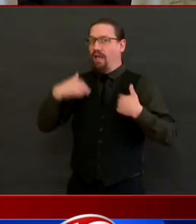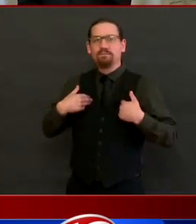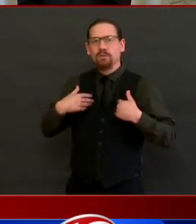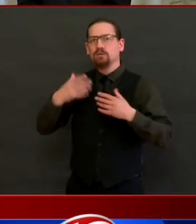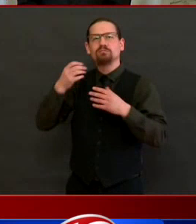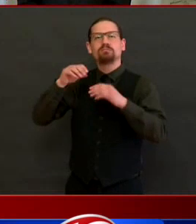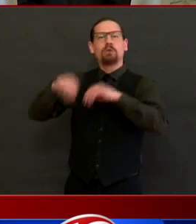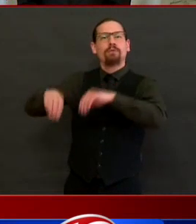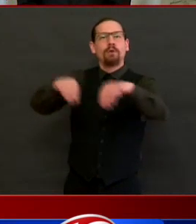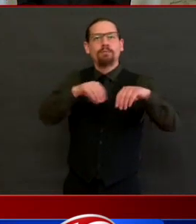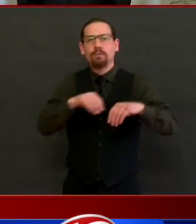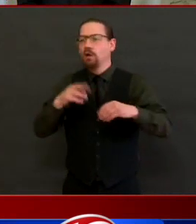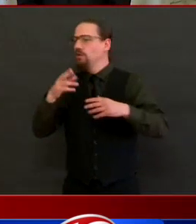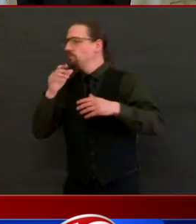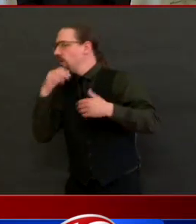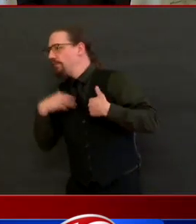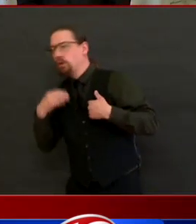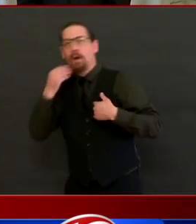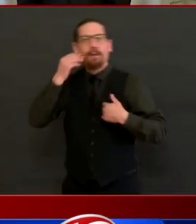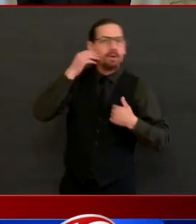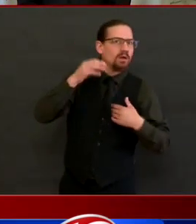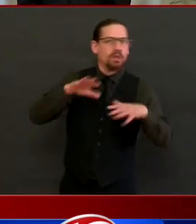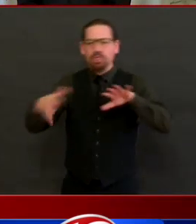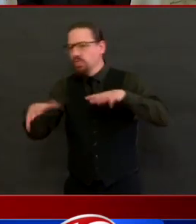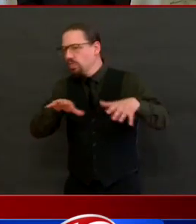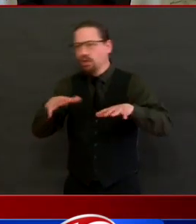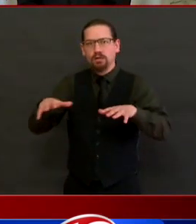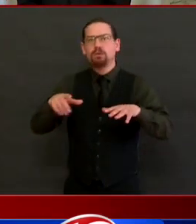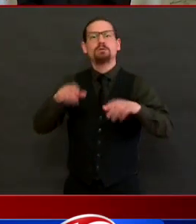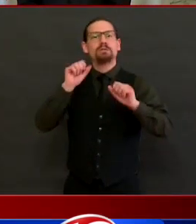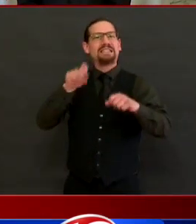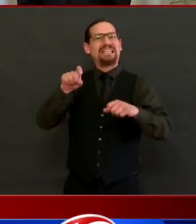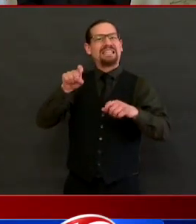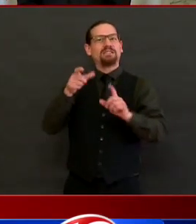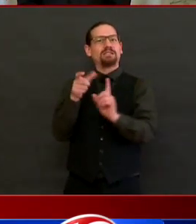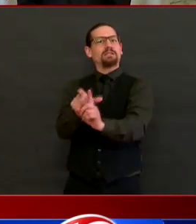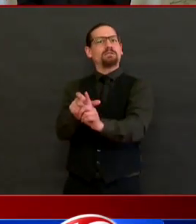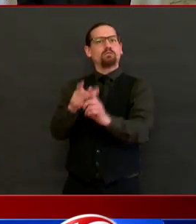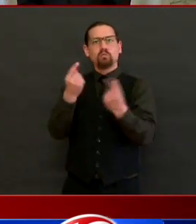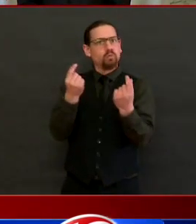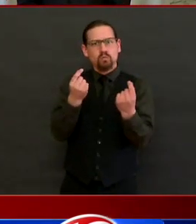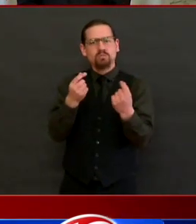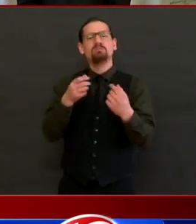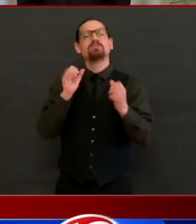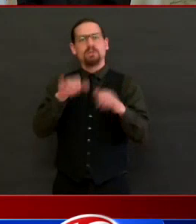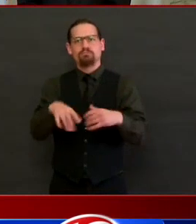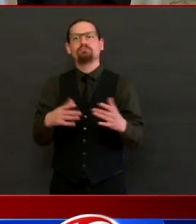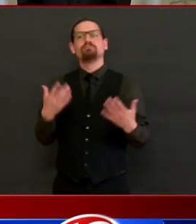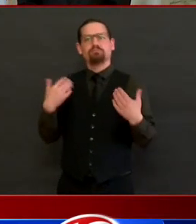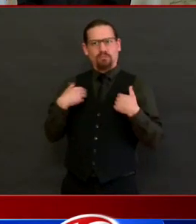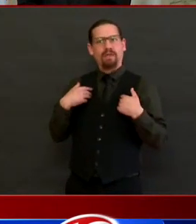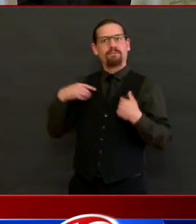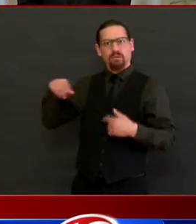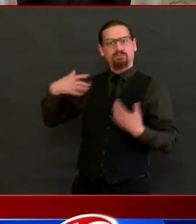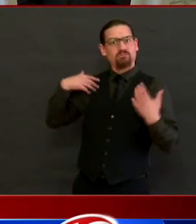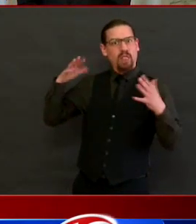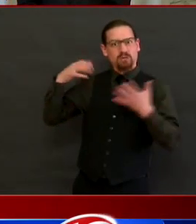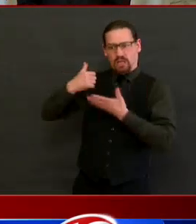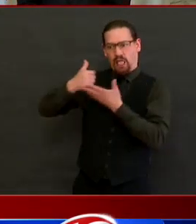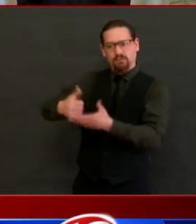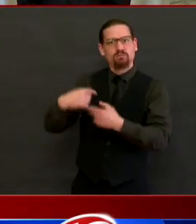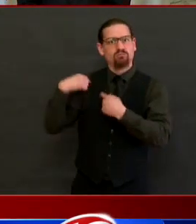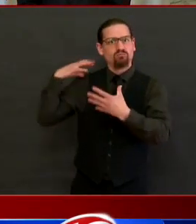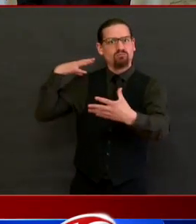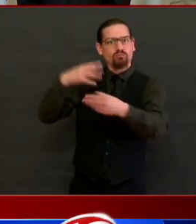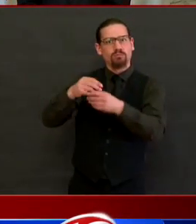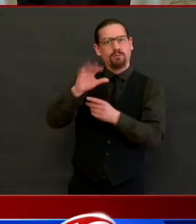So again, if you're homeless or housing insecure, or you just lost your job and become homeless, we still want to keep you safe.